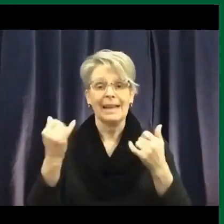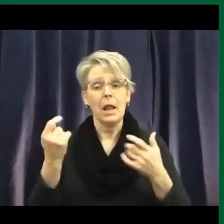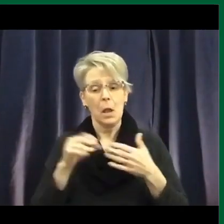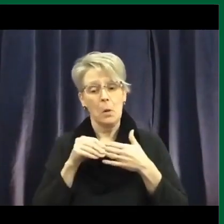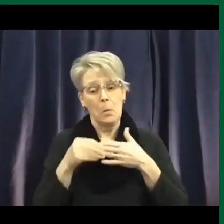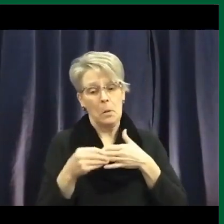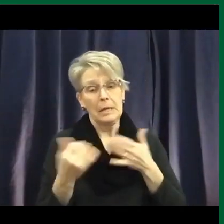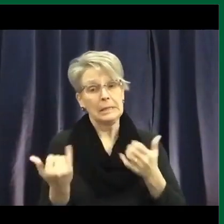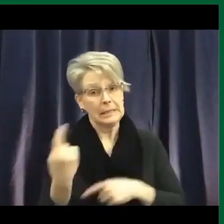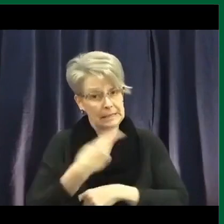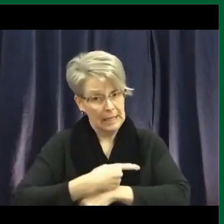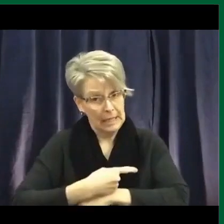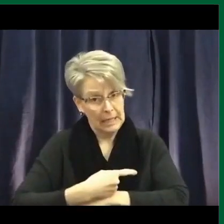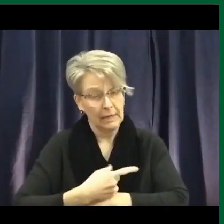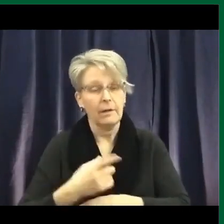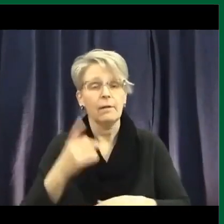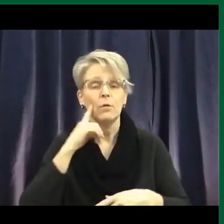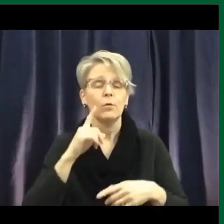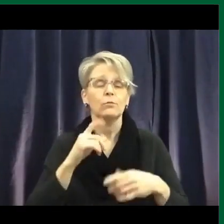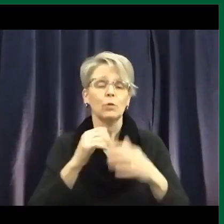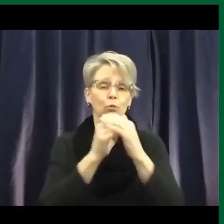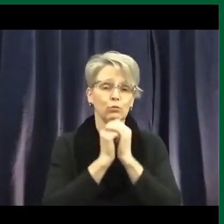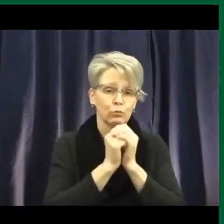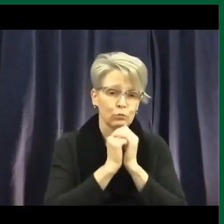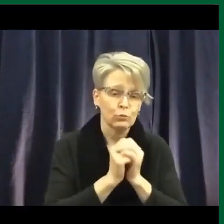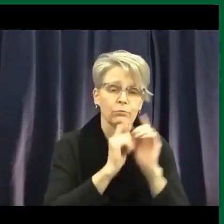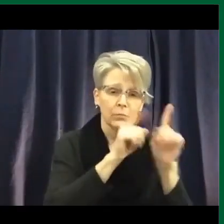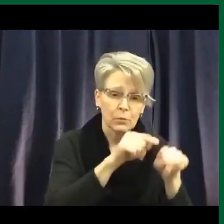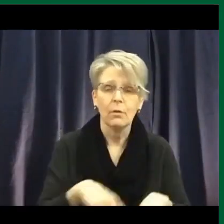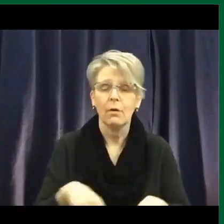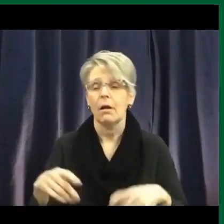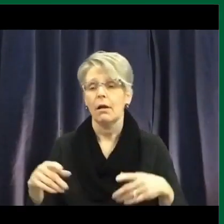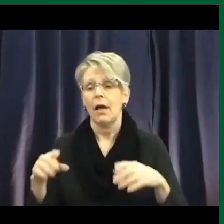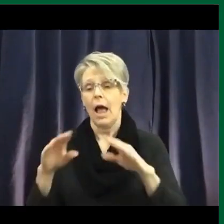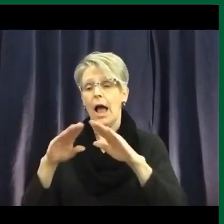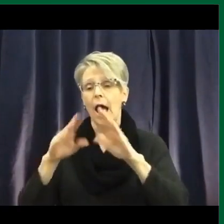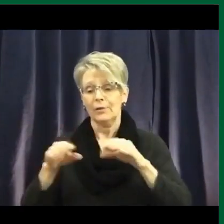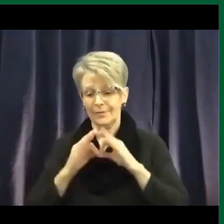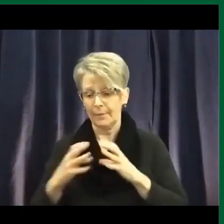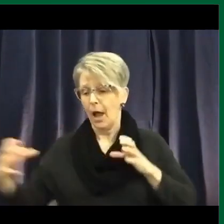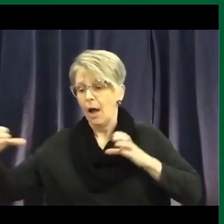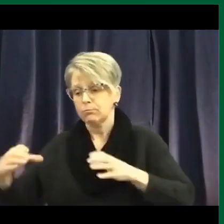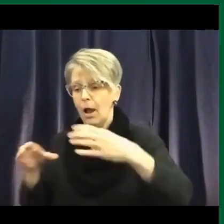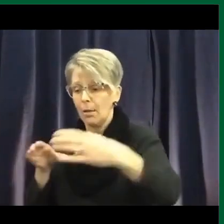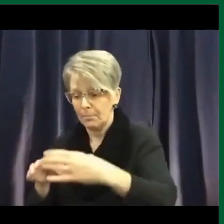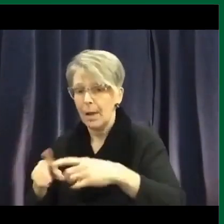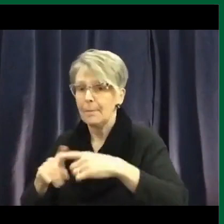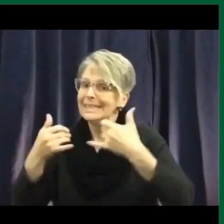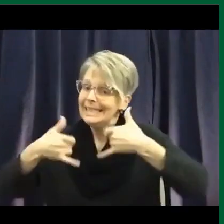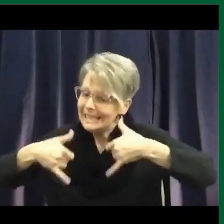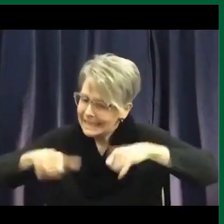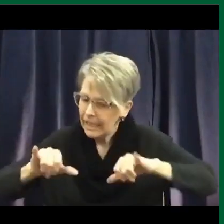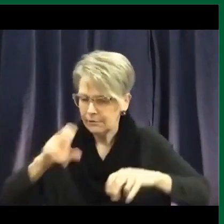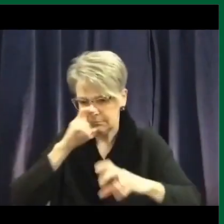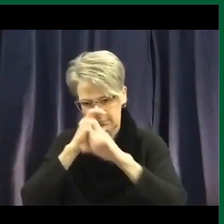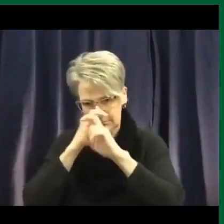with respect to worship services and household gatherings, there's still a significant amount of measures that are in place in both